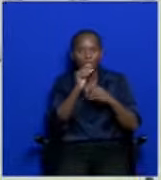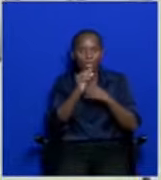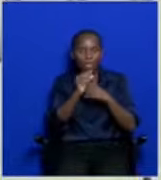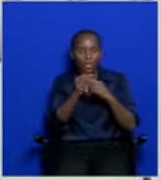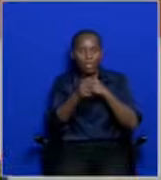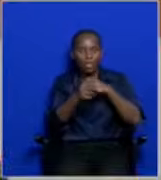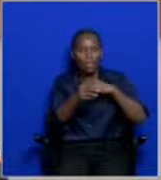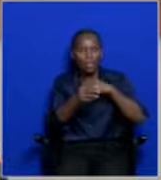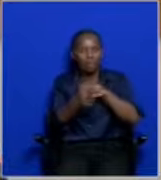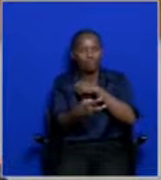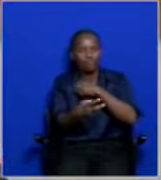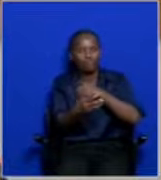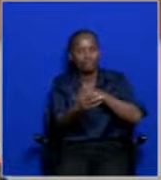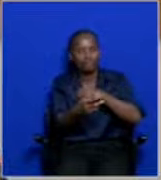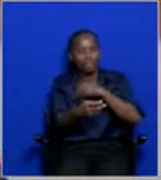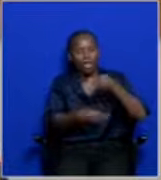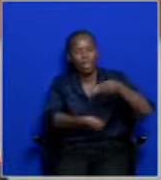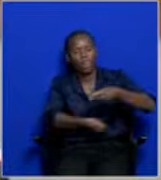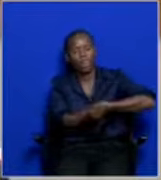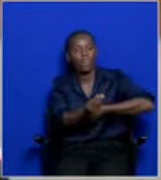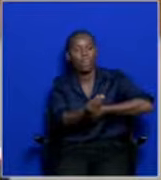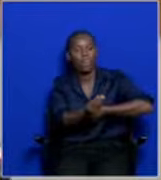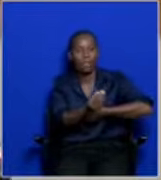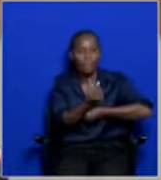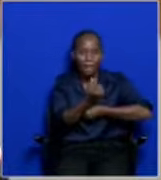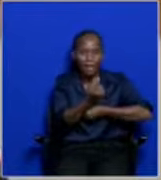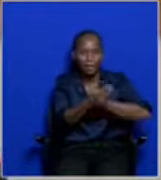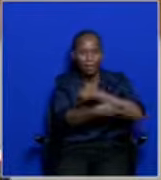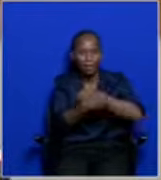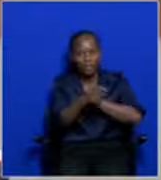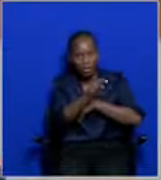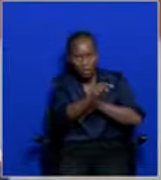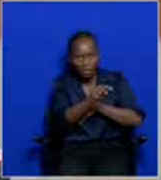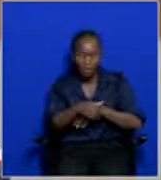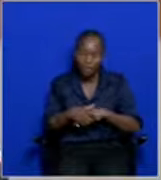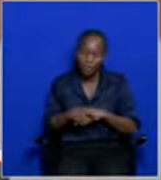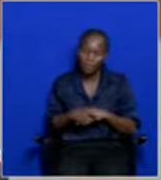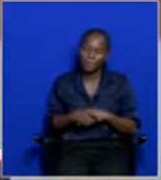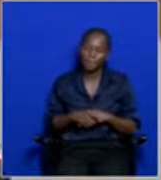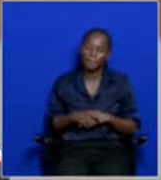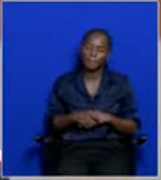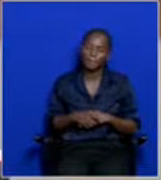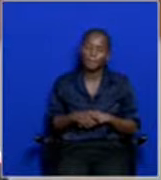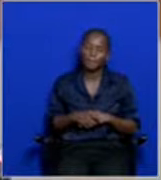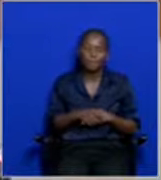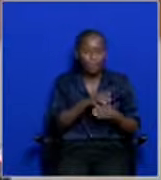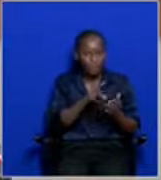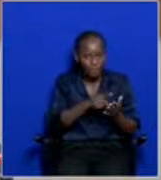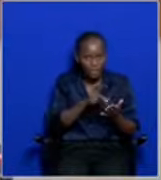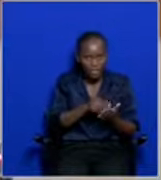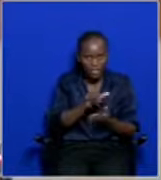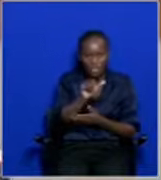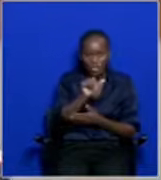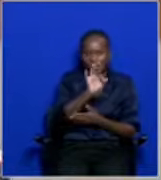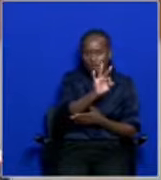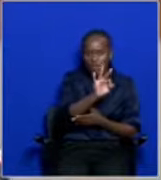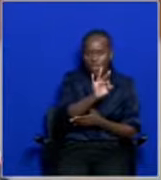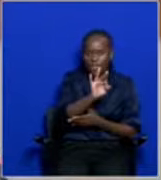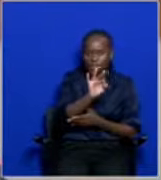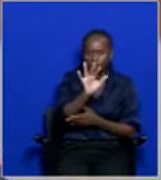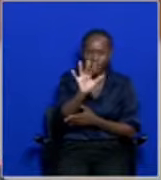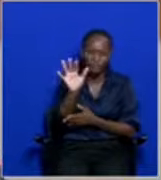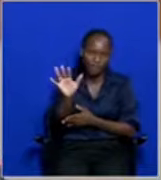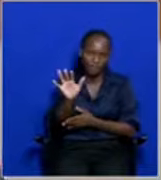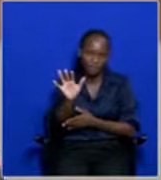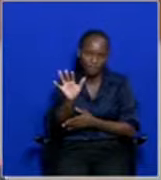sorry, I'm reading the wrong number, 355, the red one, 355 and The big one. 356 of the big